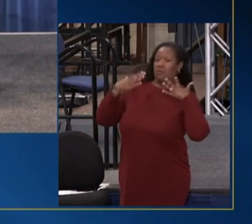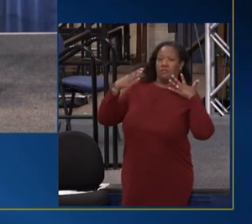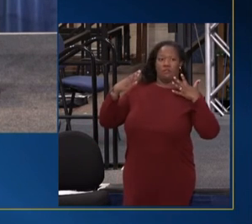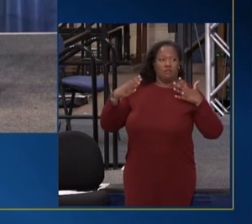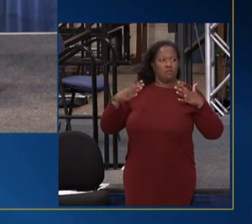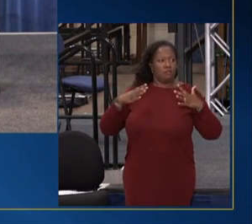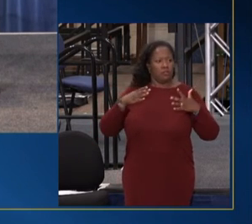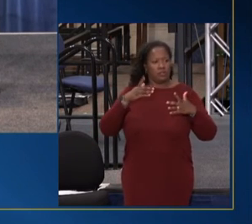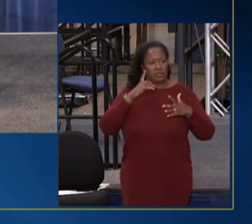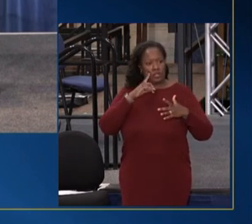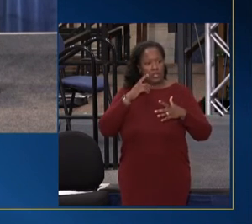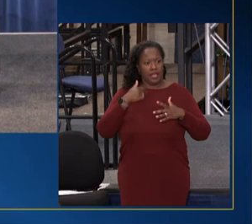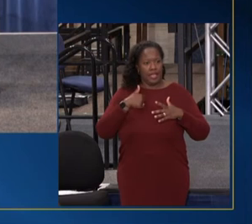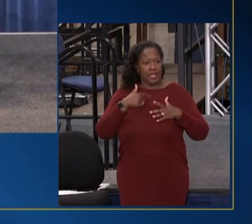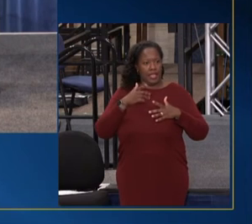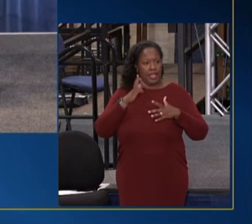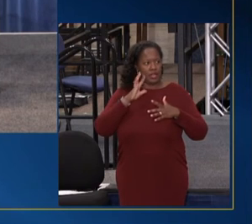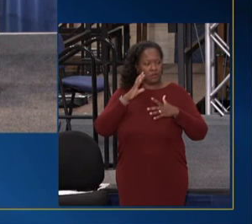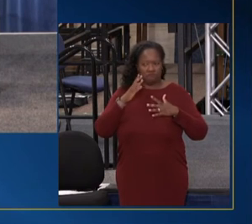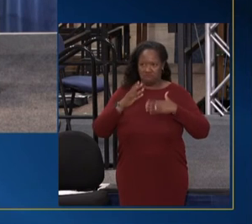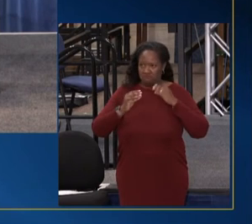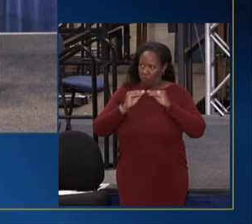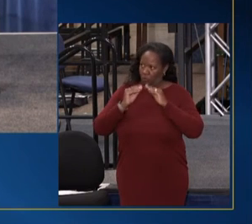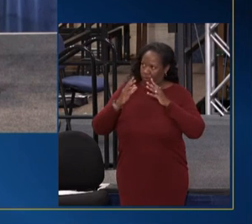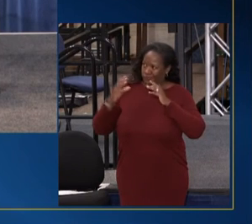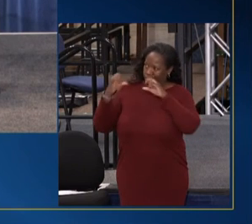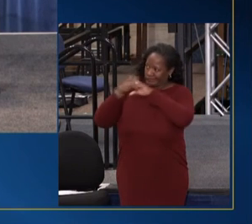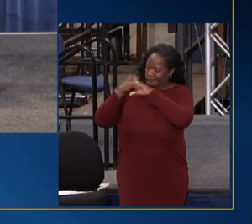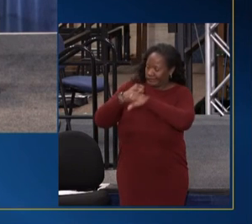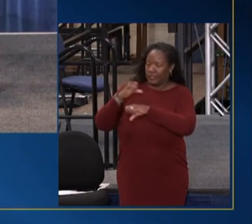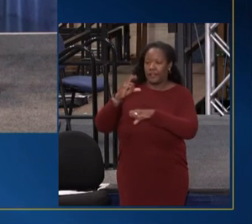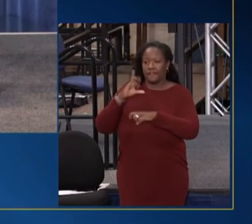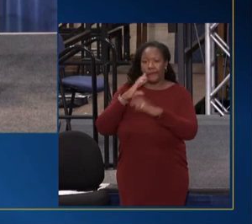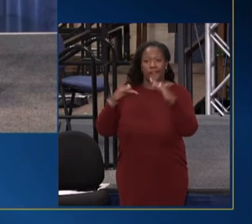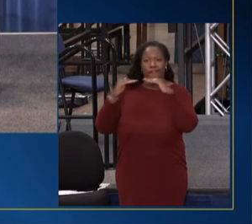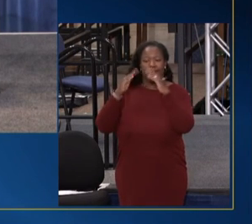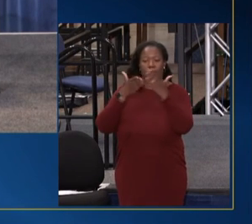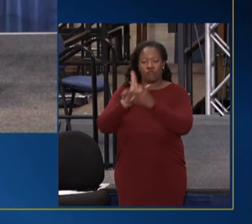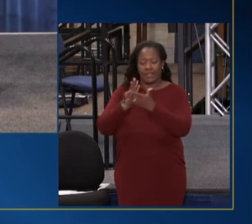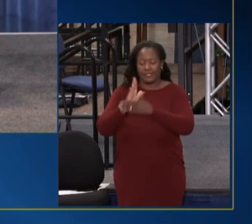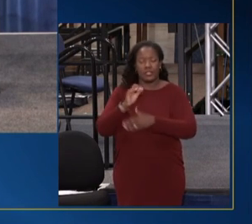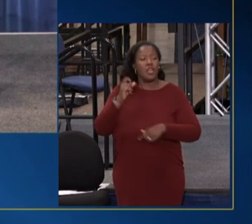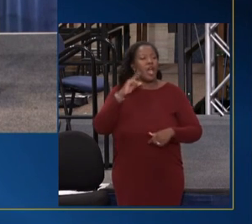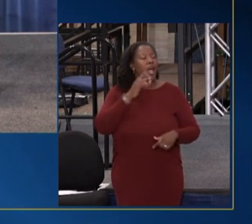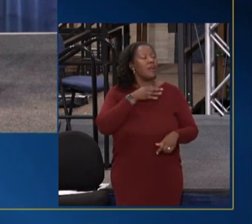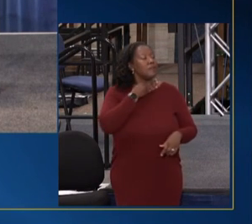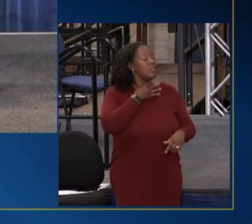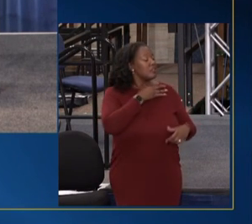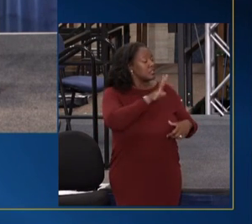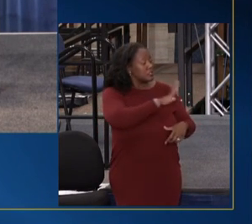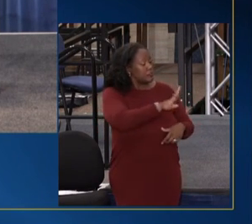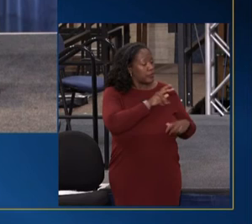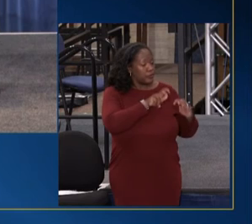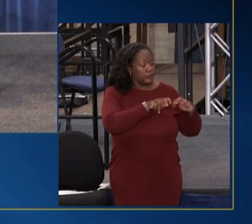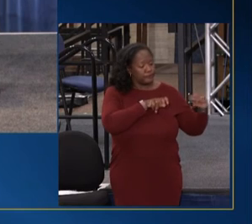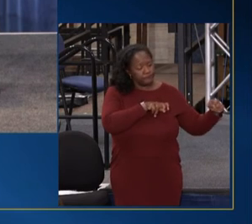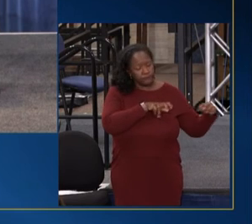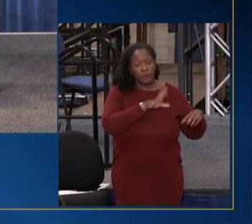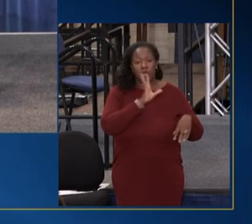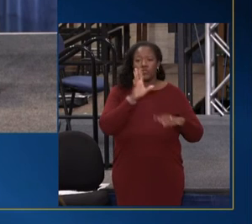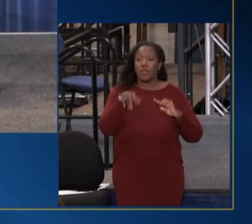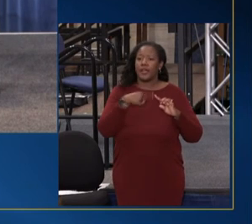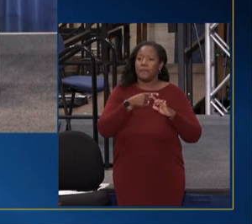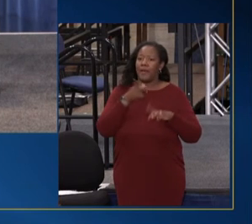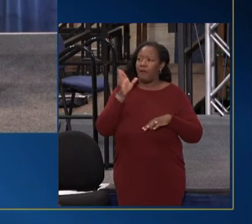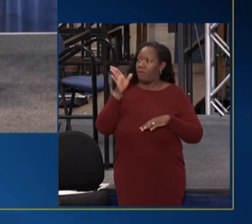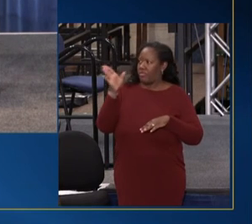made rights marginal. And so I guess I'm just curious for the whole panel, if we could just talk a little bit about that